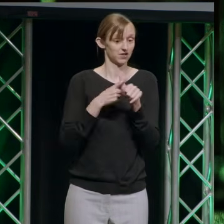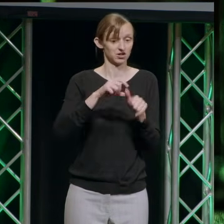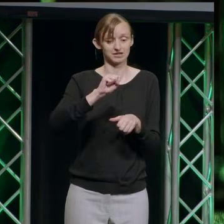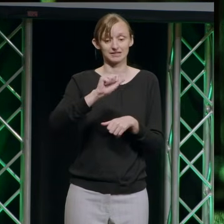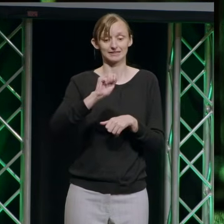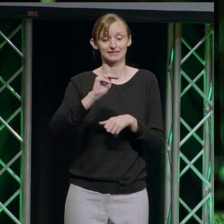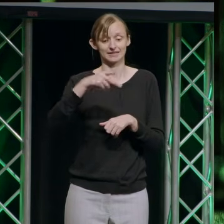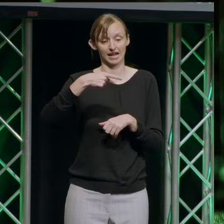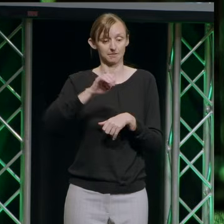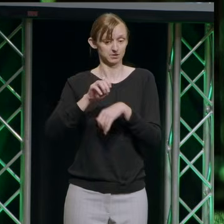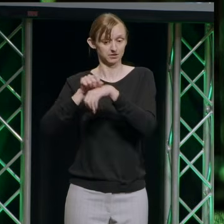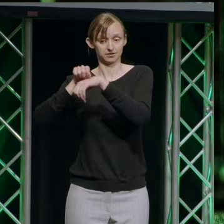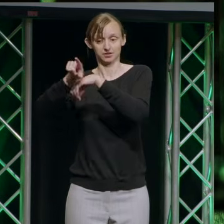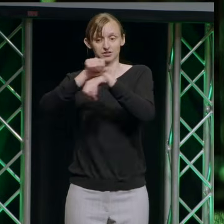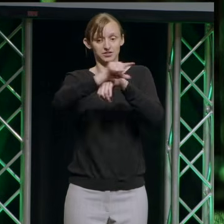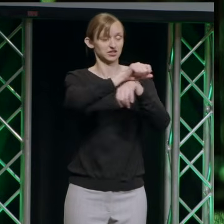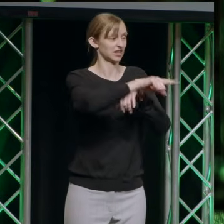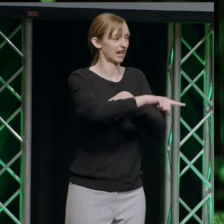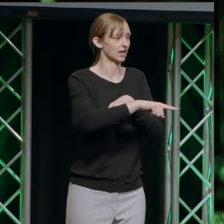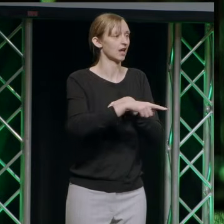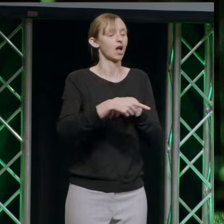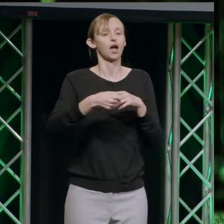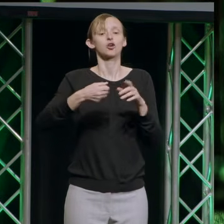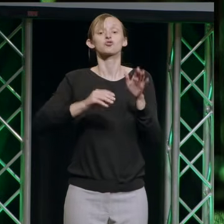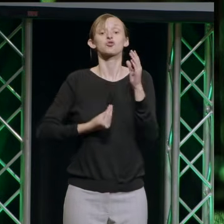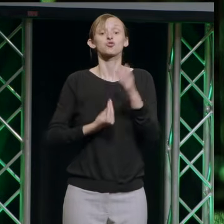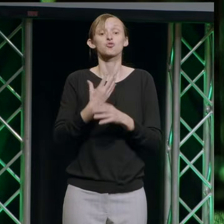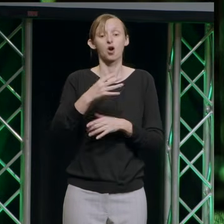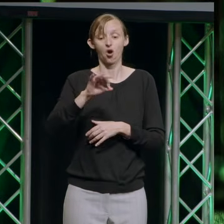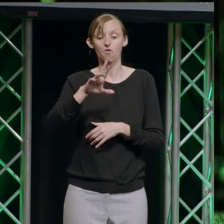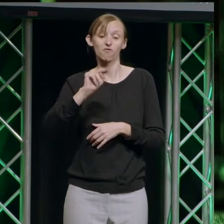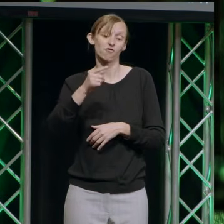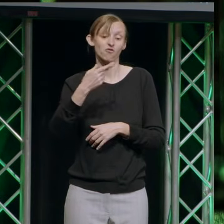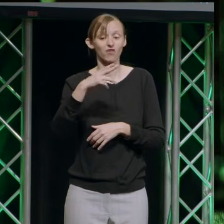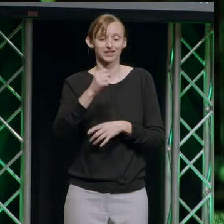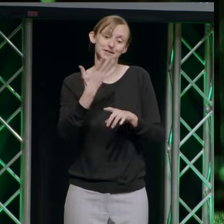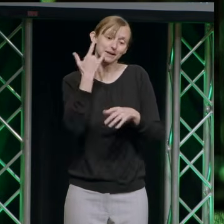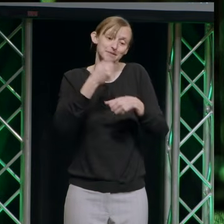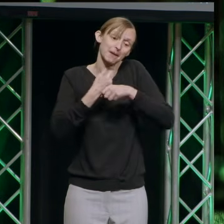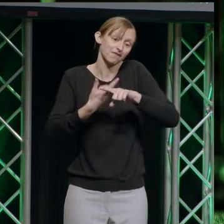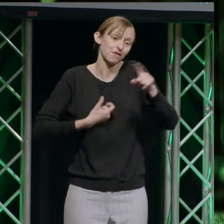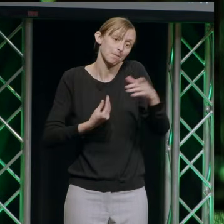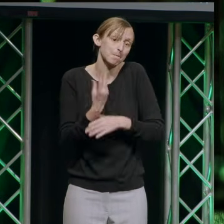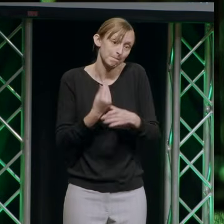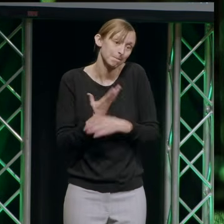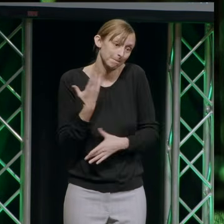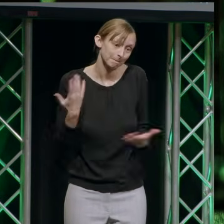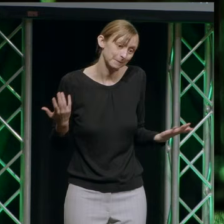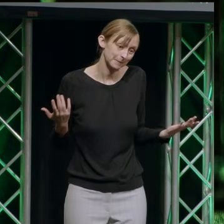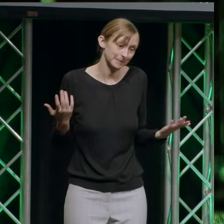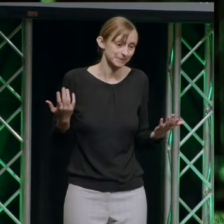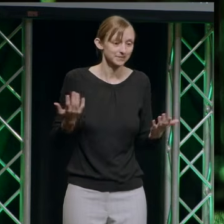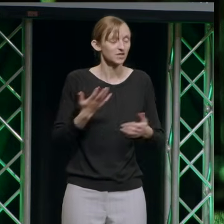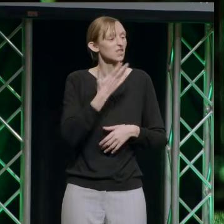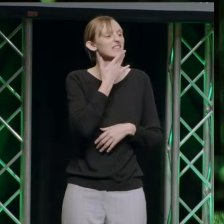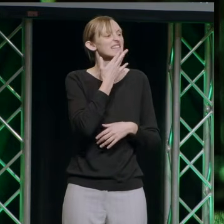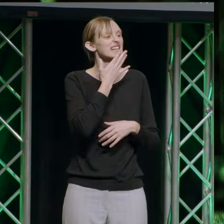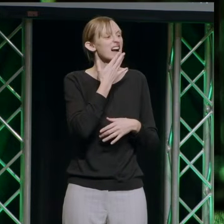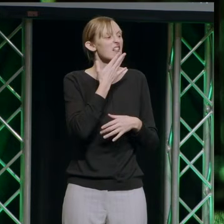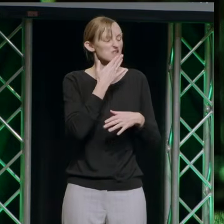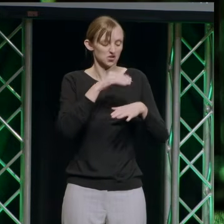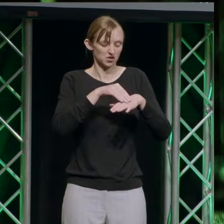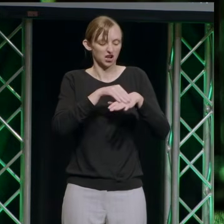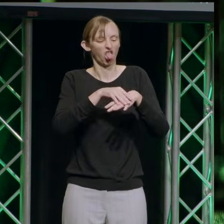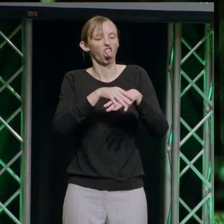we sent got fungus because it's a bio-based material. The color would leach